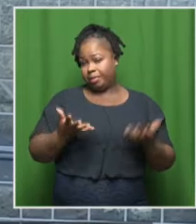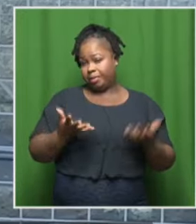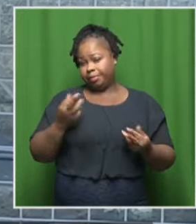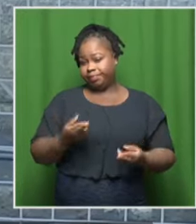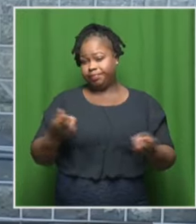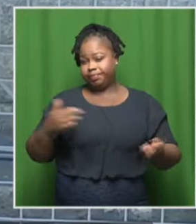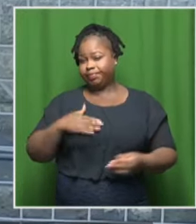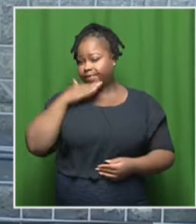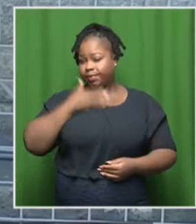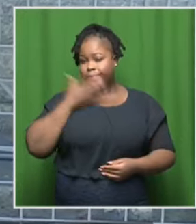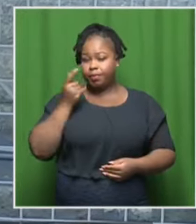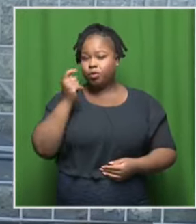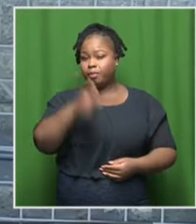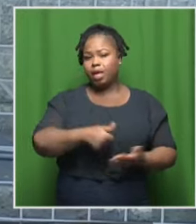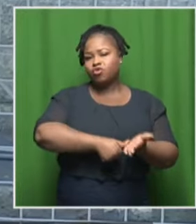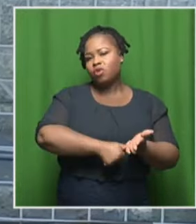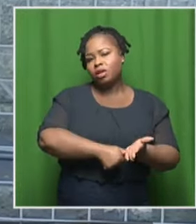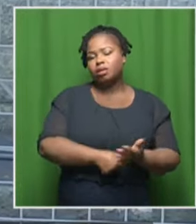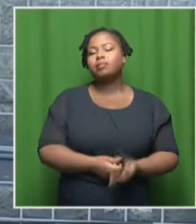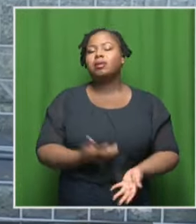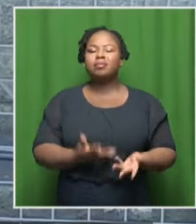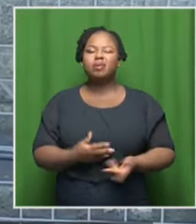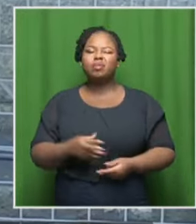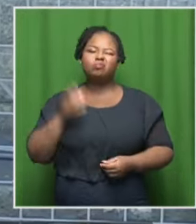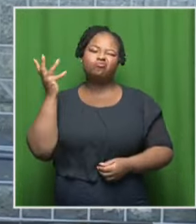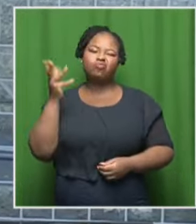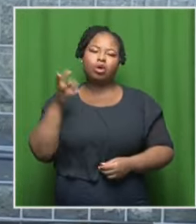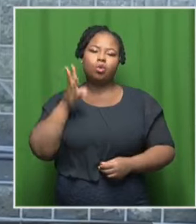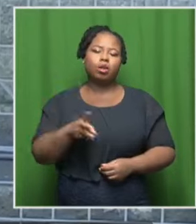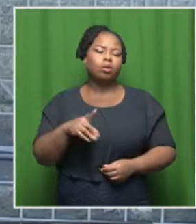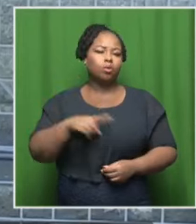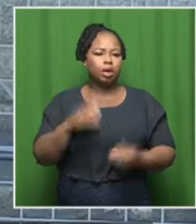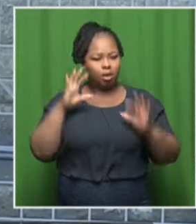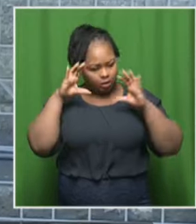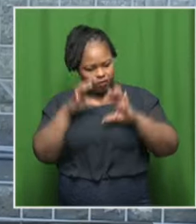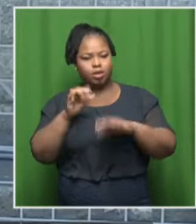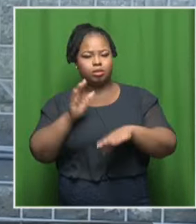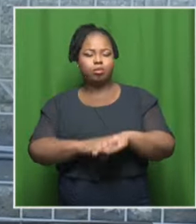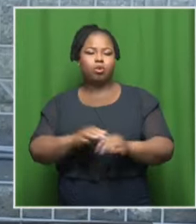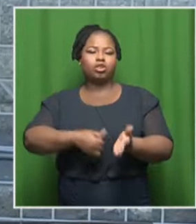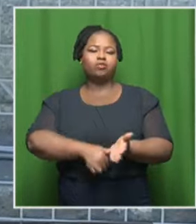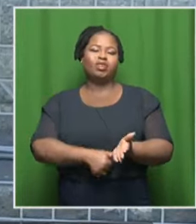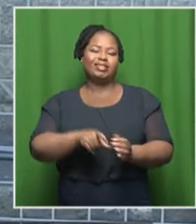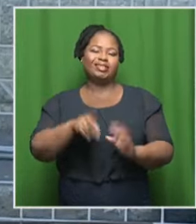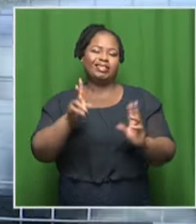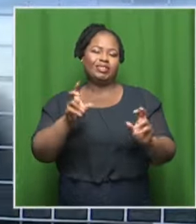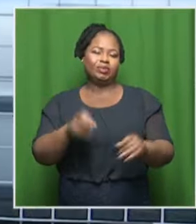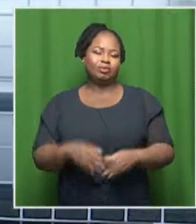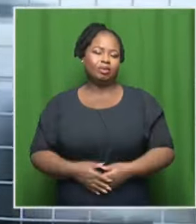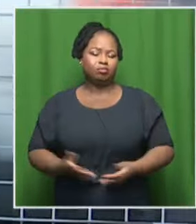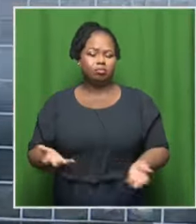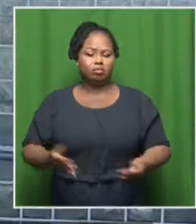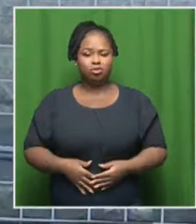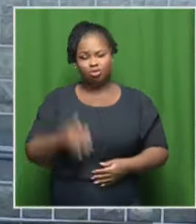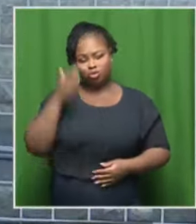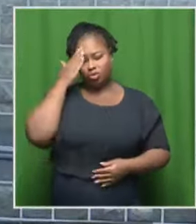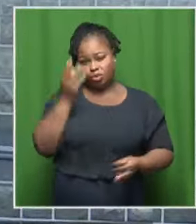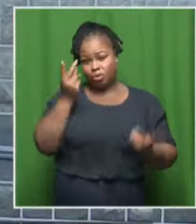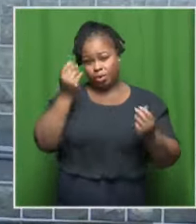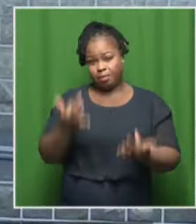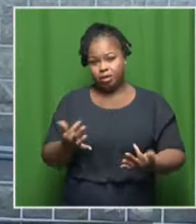to be able to cover that, but maybe he'll refer to it, given that there's so much attention on this particular issue. You know, with the